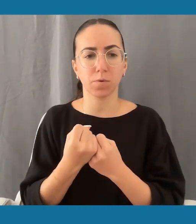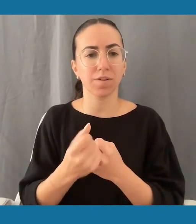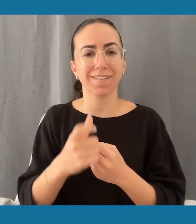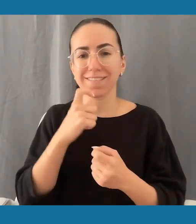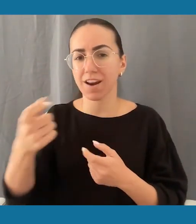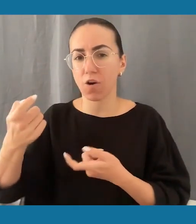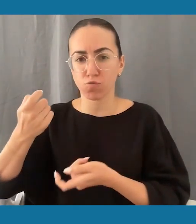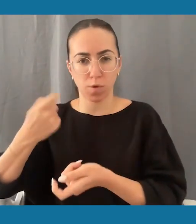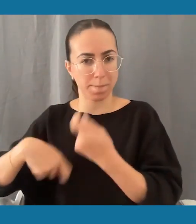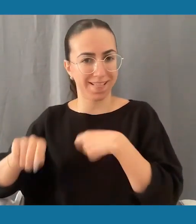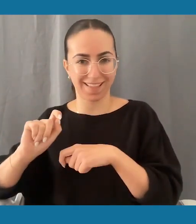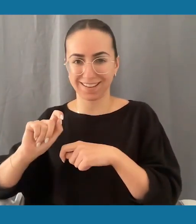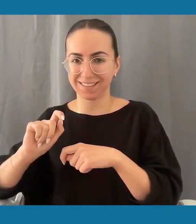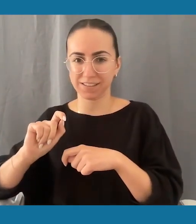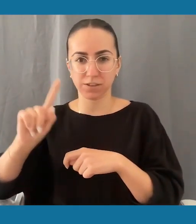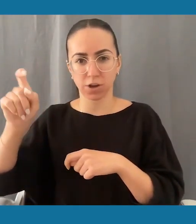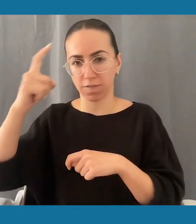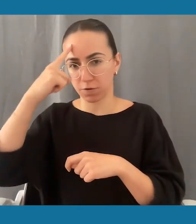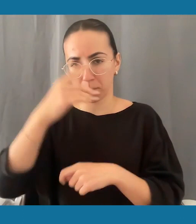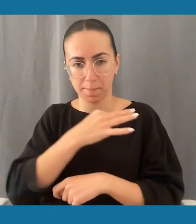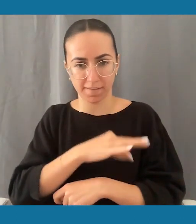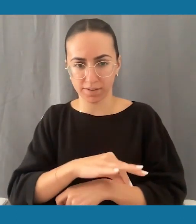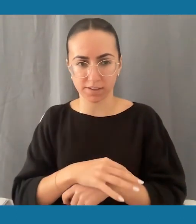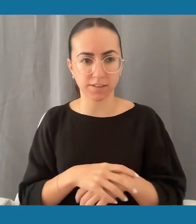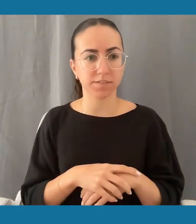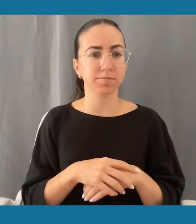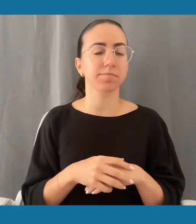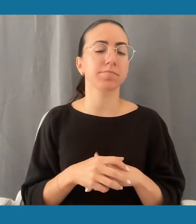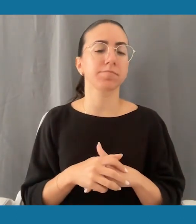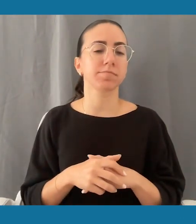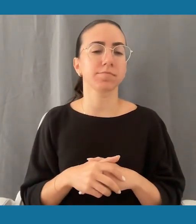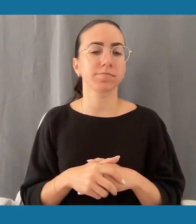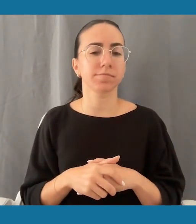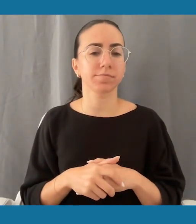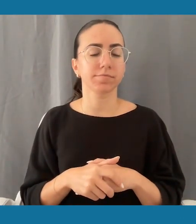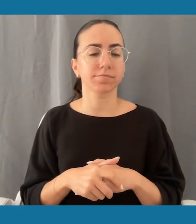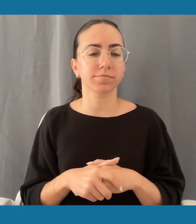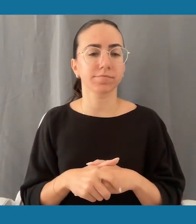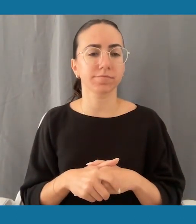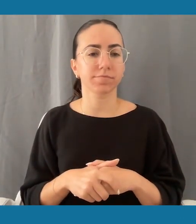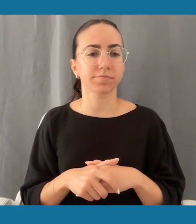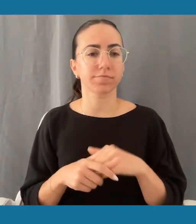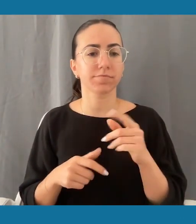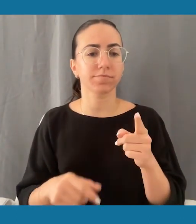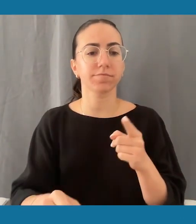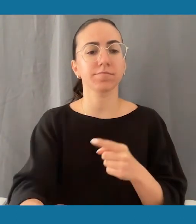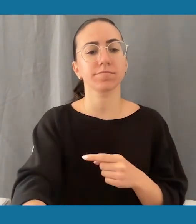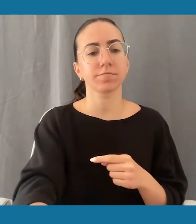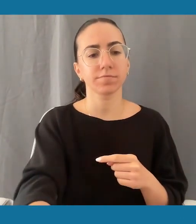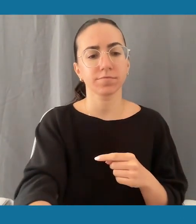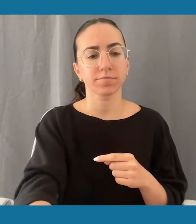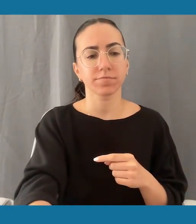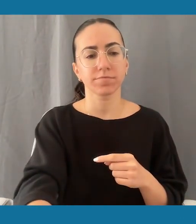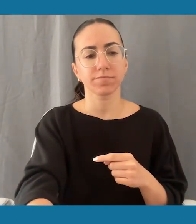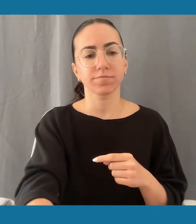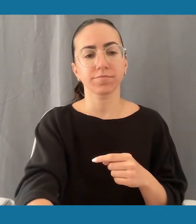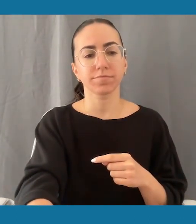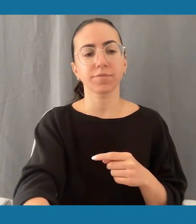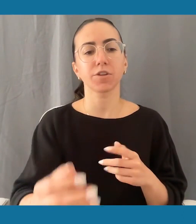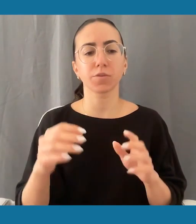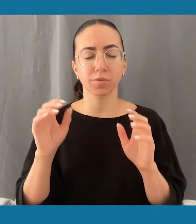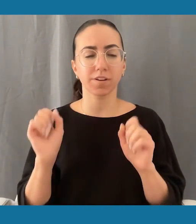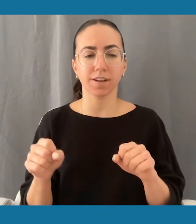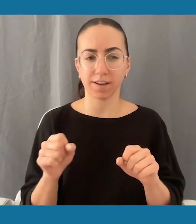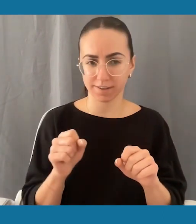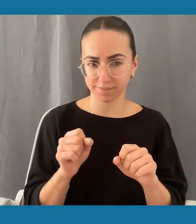supplement and not replace government benefits. Now, in a third-party trust, you can direct whatever